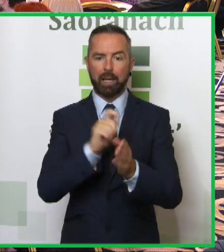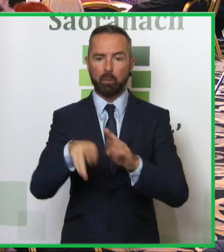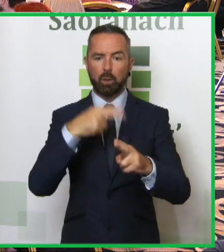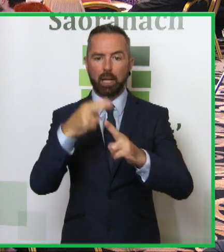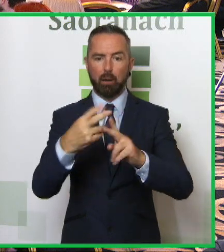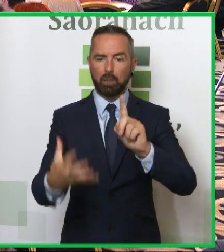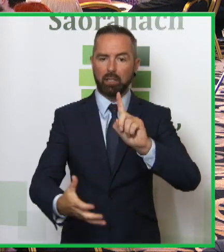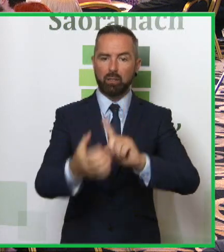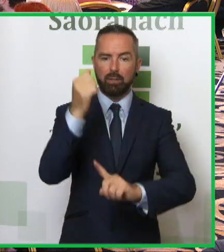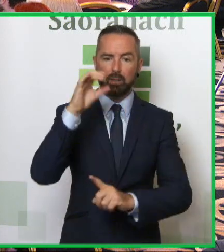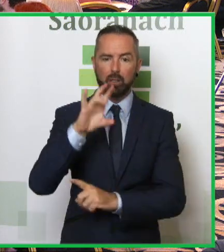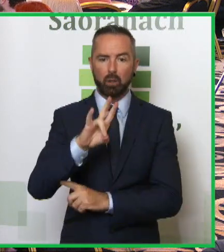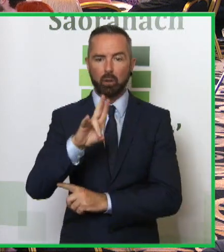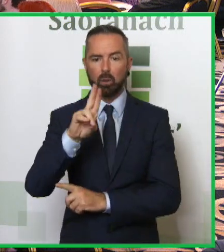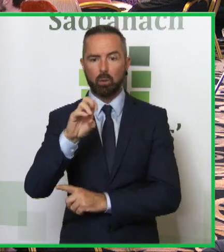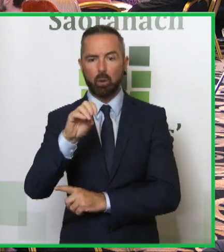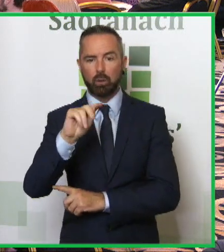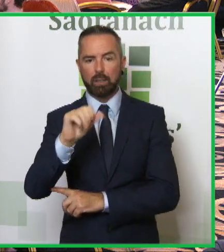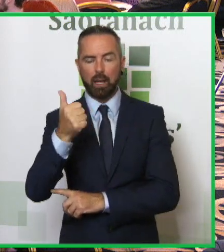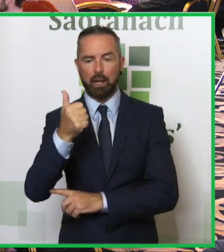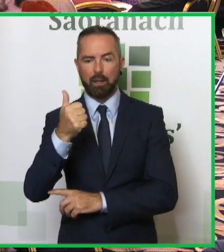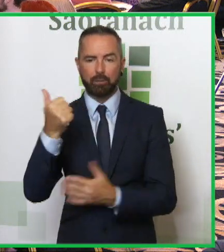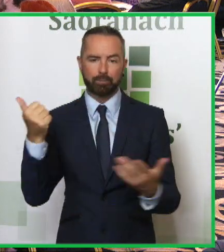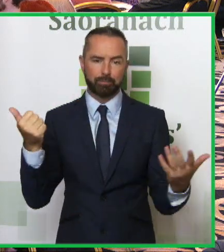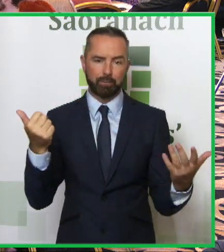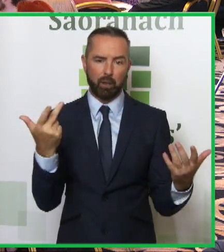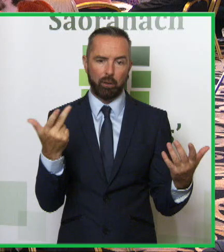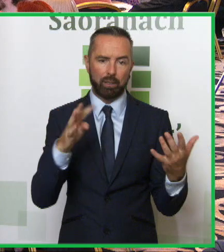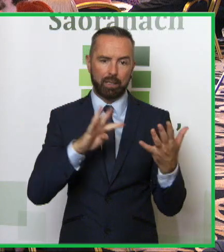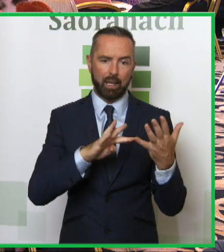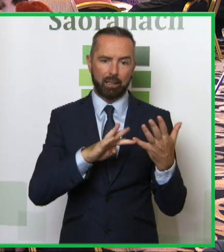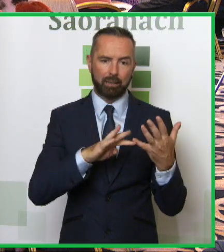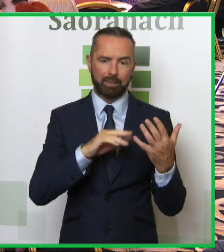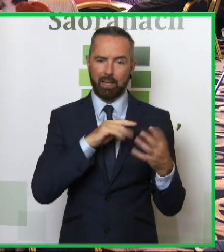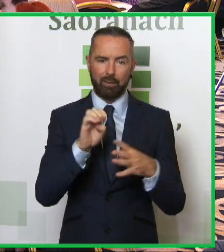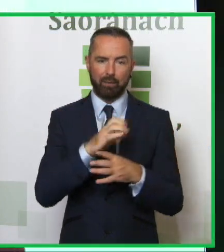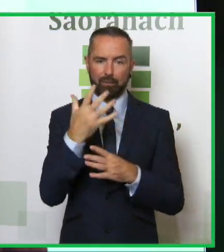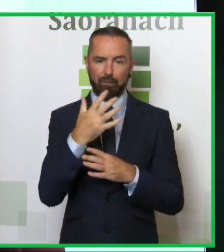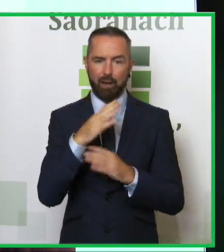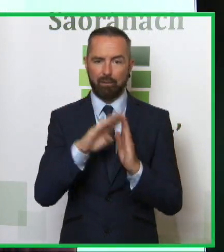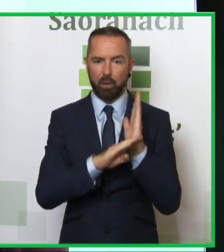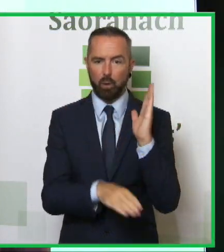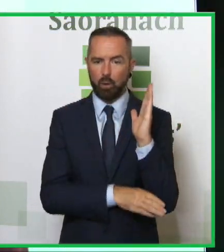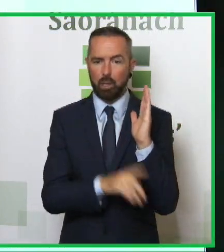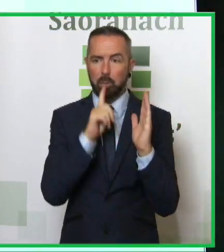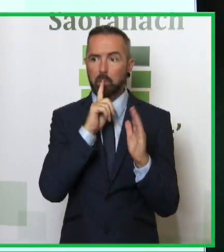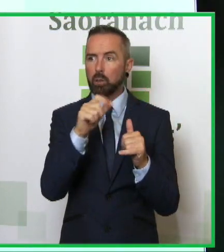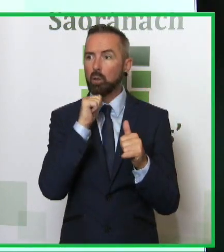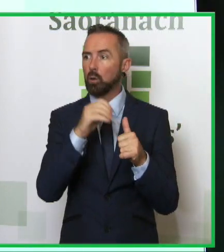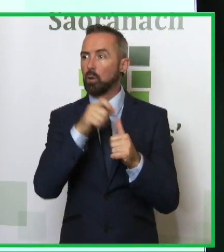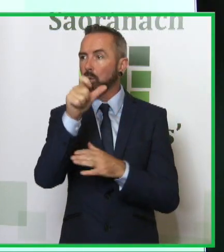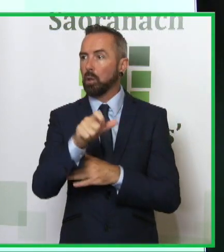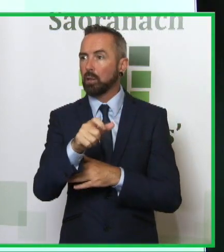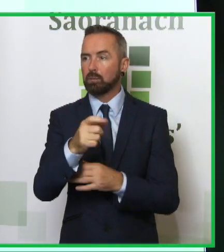the quota. They didn't make it as far as the quota. The 39 is short of the 44, but there's nobody else left to run against them.